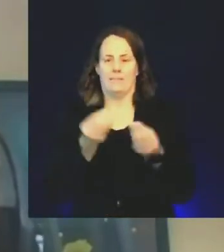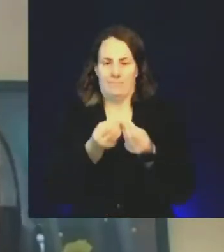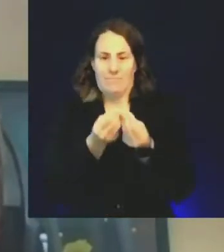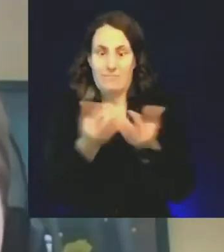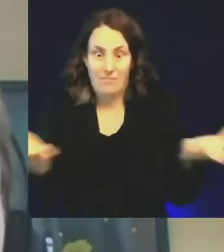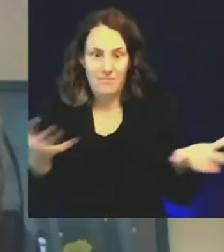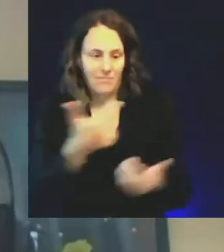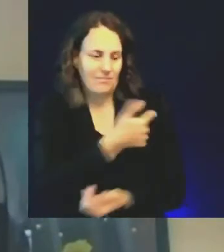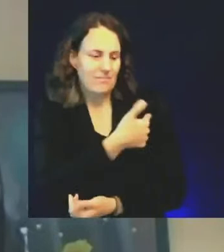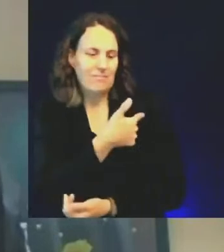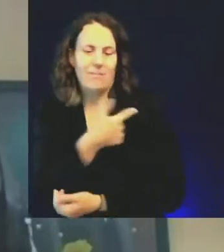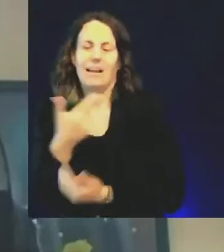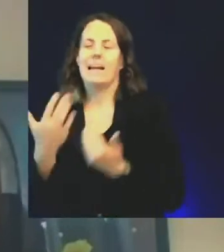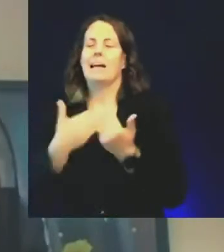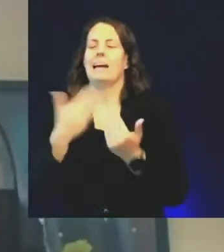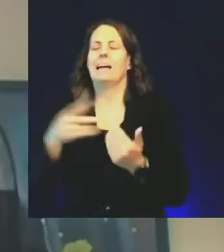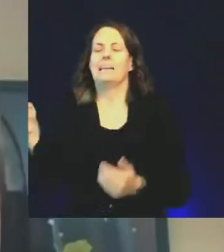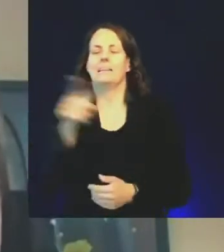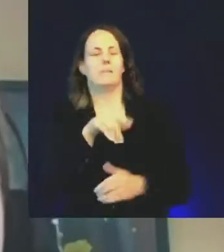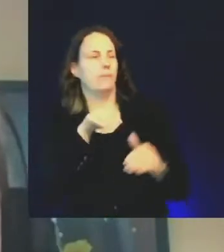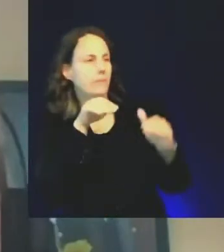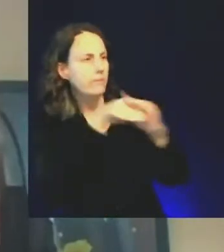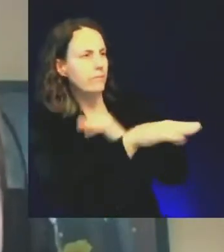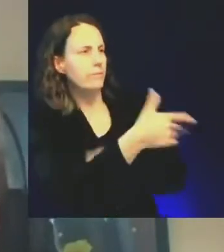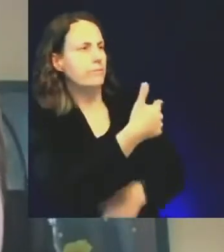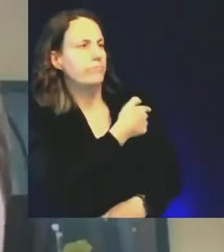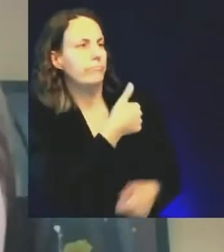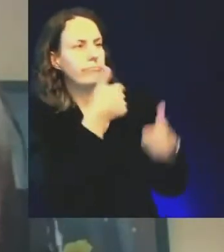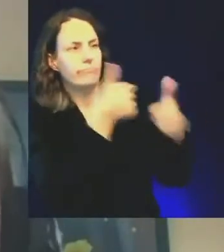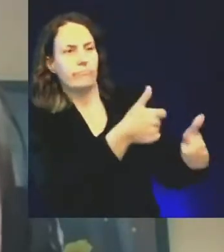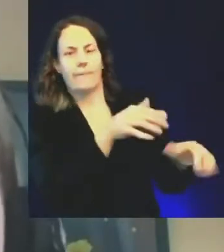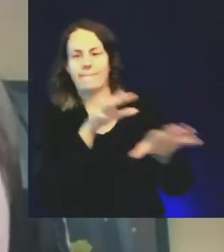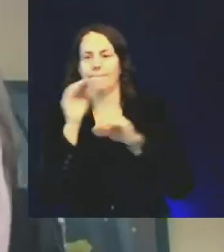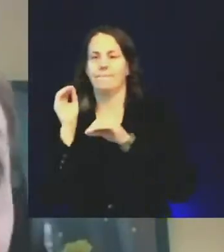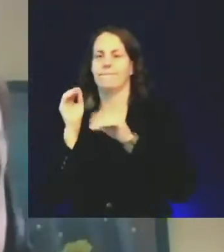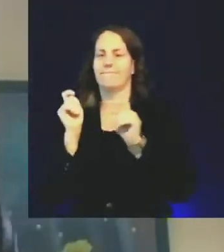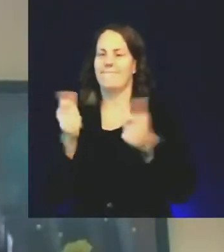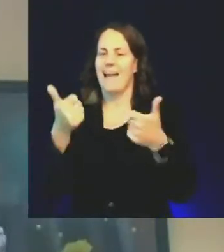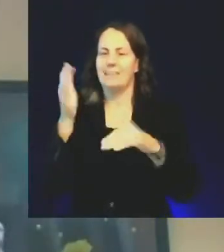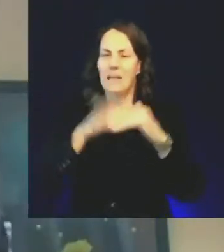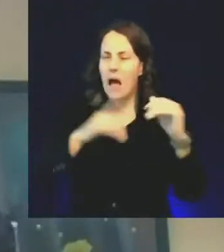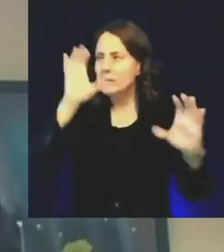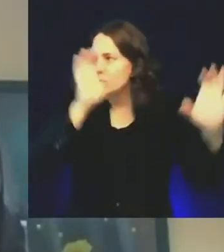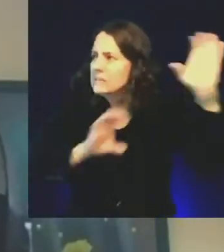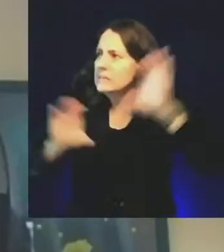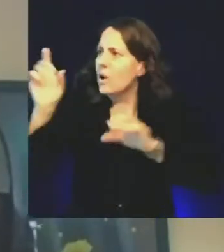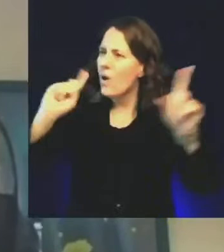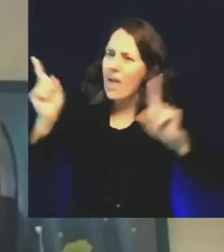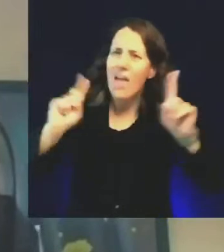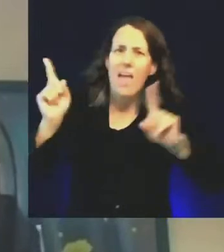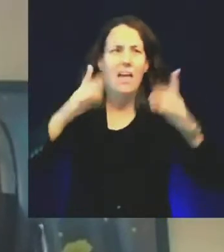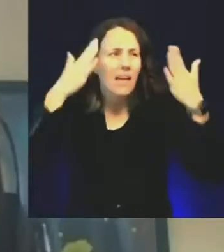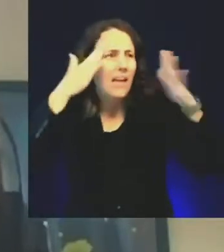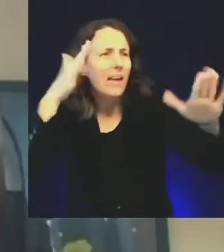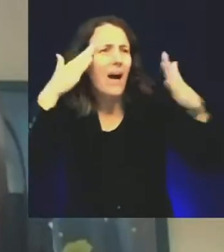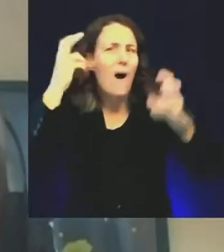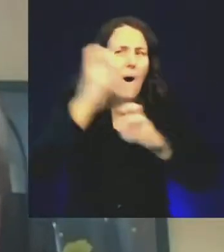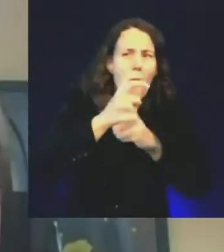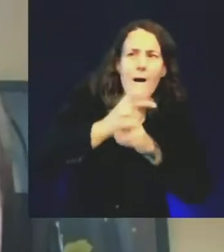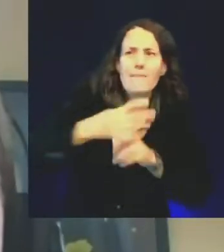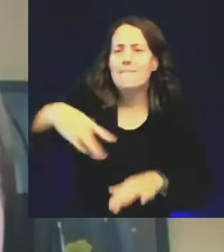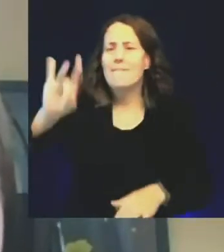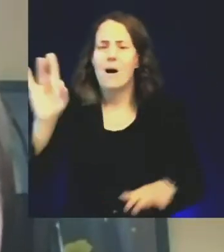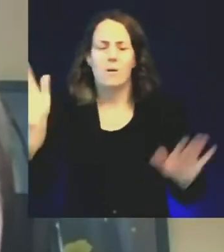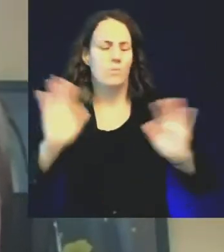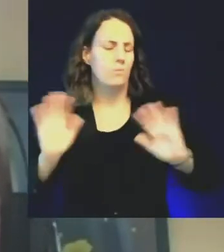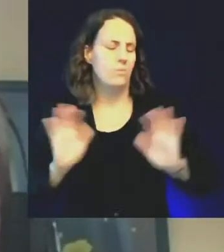drive to the pharmacy and do that on my weekend when I'd rather be doing other things, especially in the summertime. We just want to